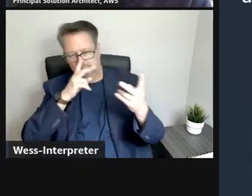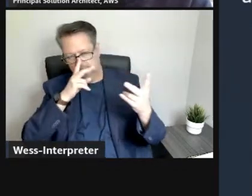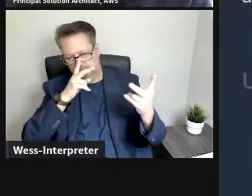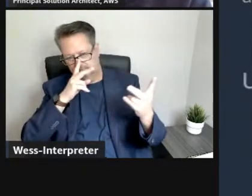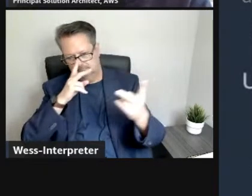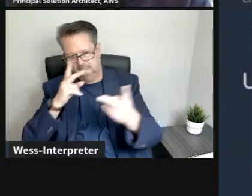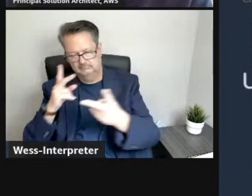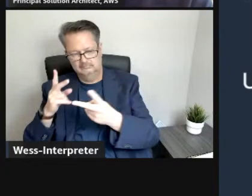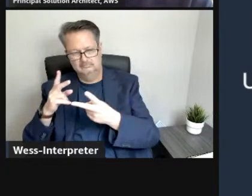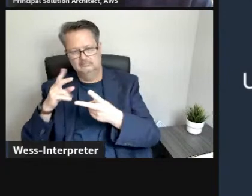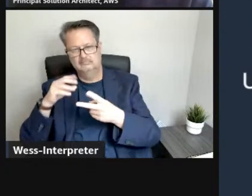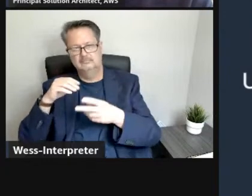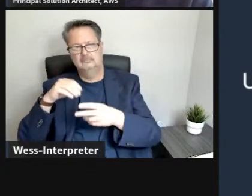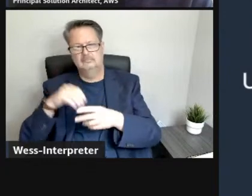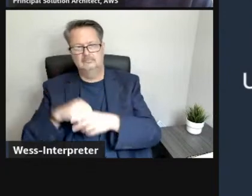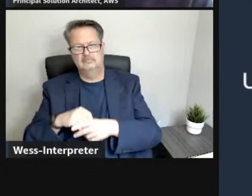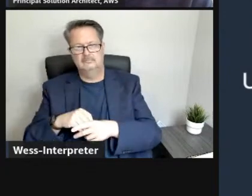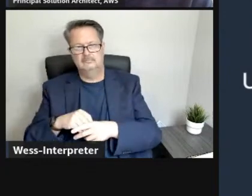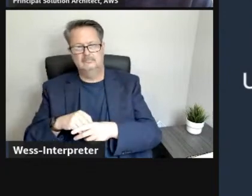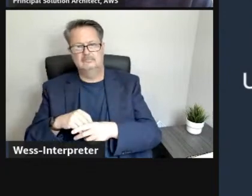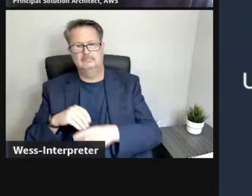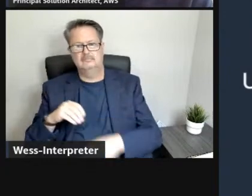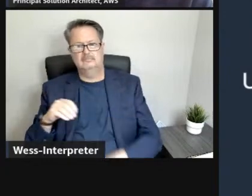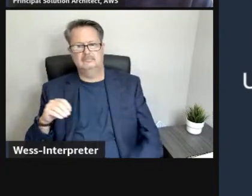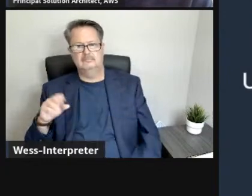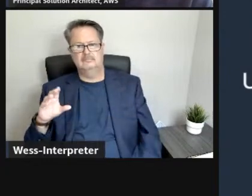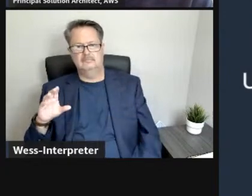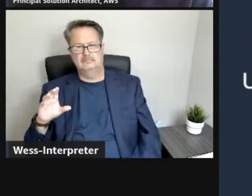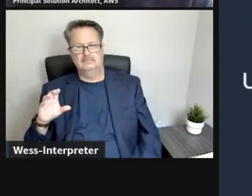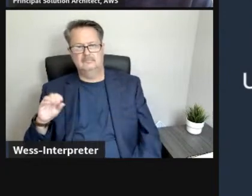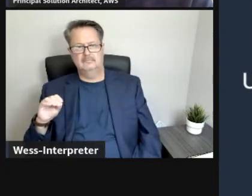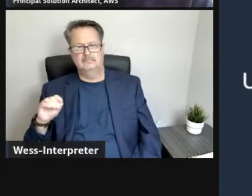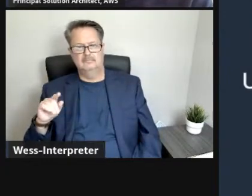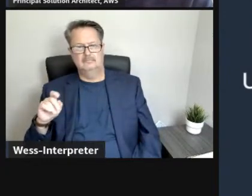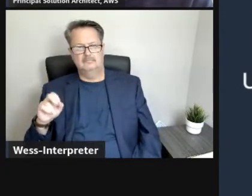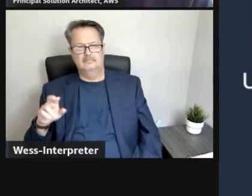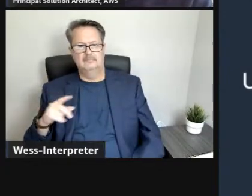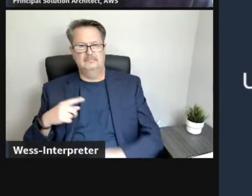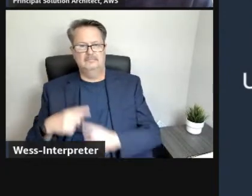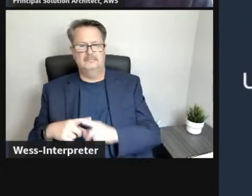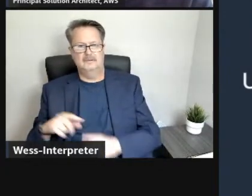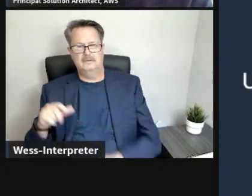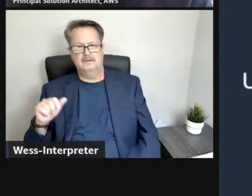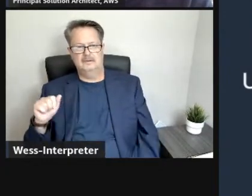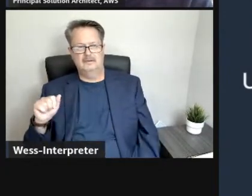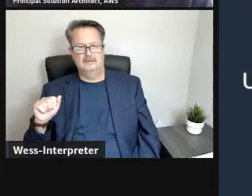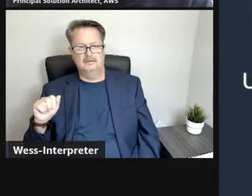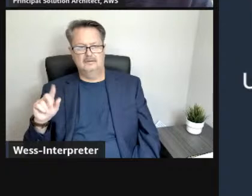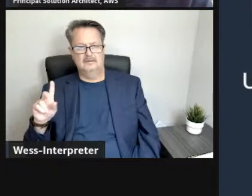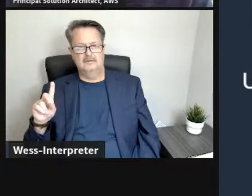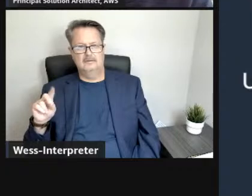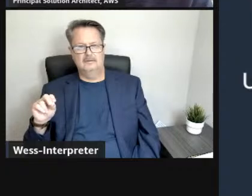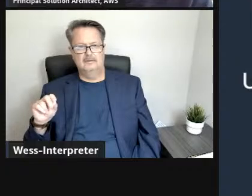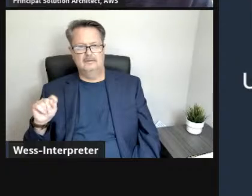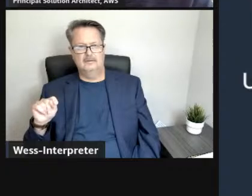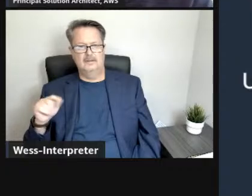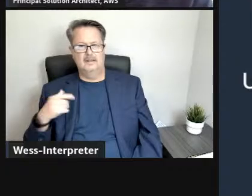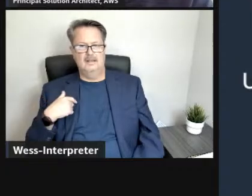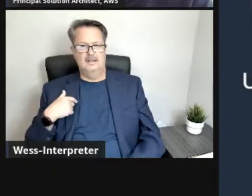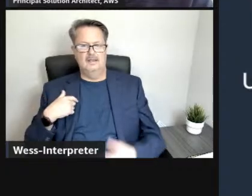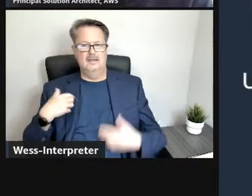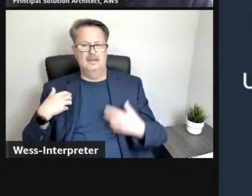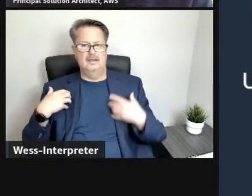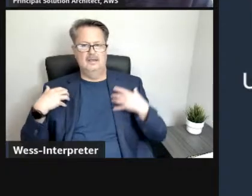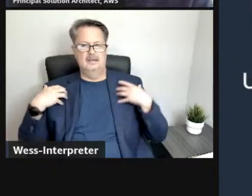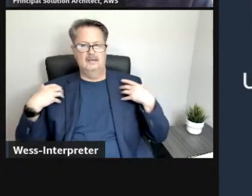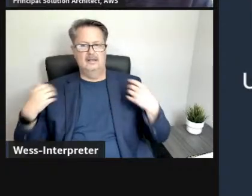log files. Then the ADOT collector also has a health check endpoint that is a live in other words, liveness probe. You can simply enable that